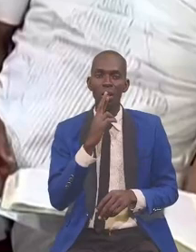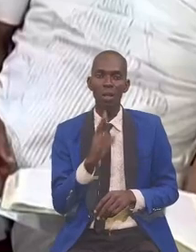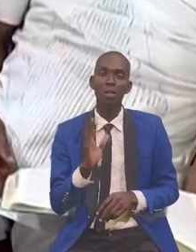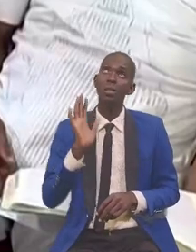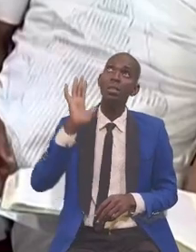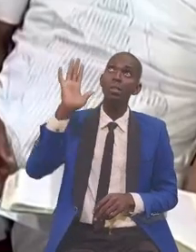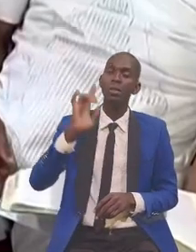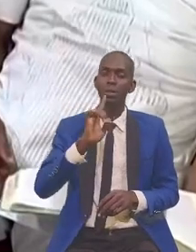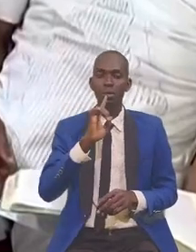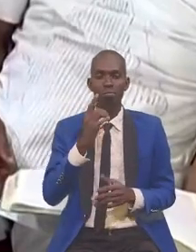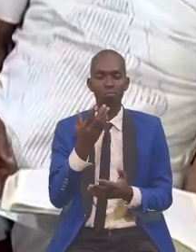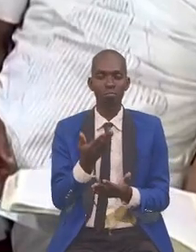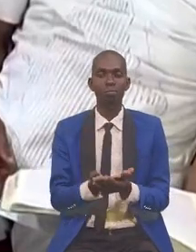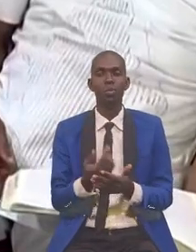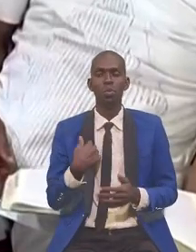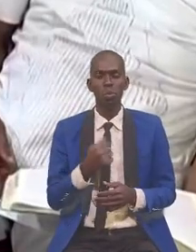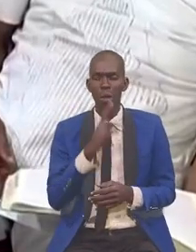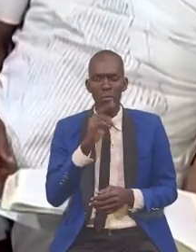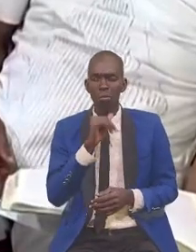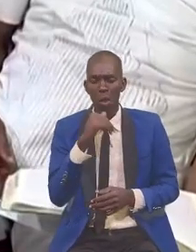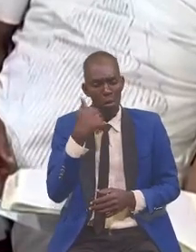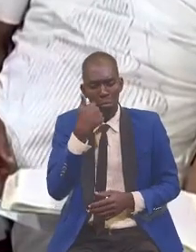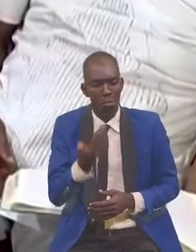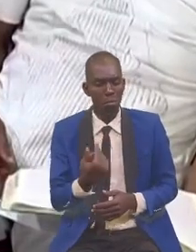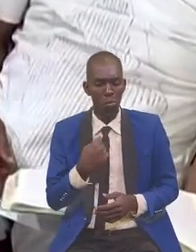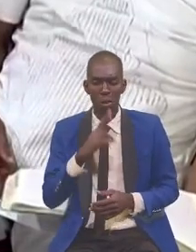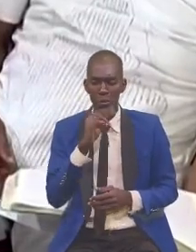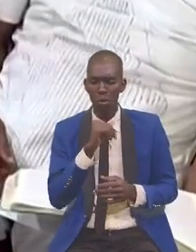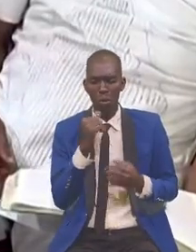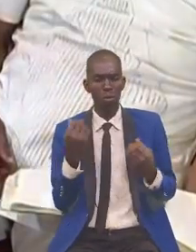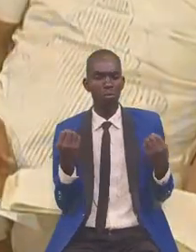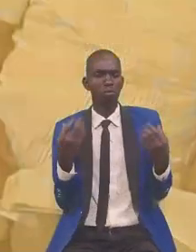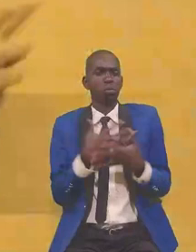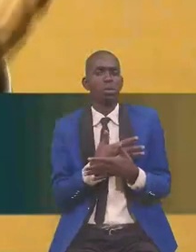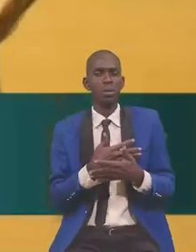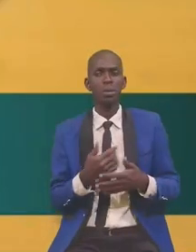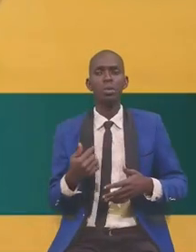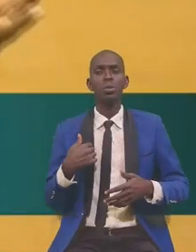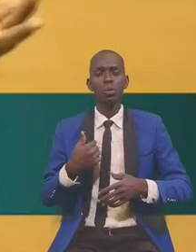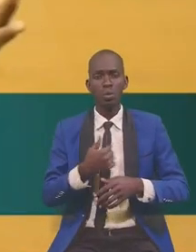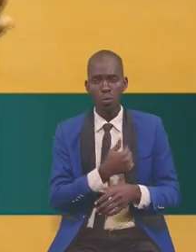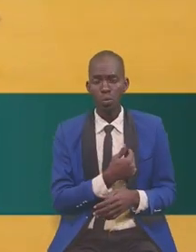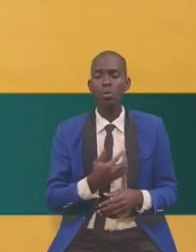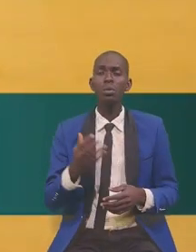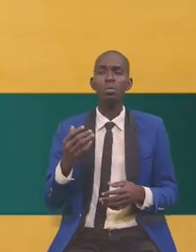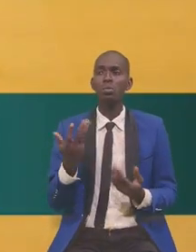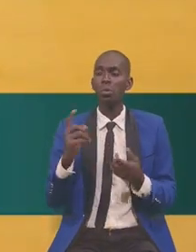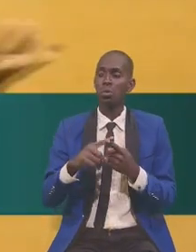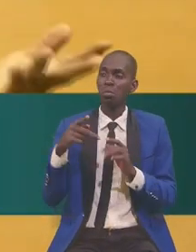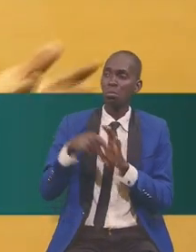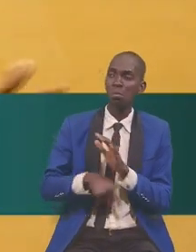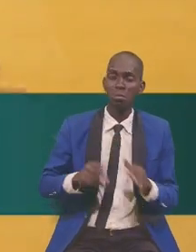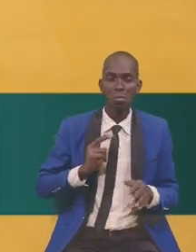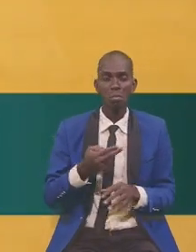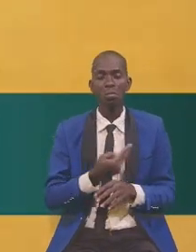his witnesses. We're not ashamed. We're not afraid. You're looking for his witnesses. You want to capture them. You want to